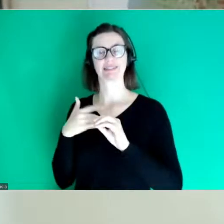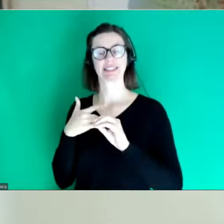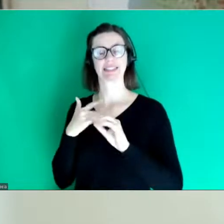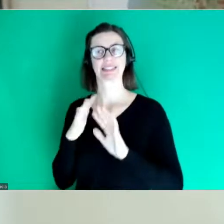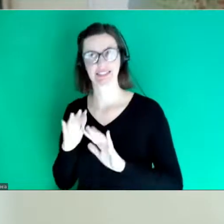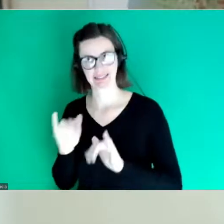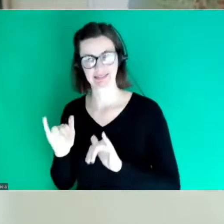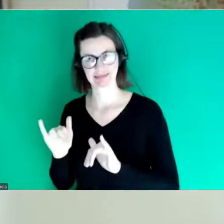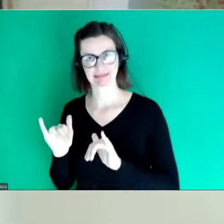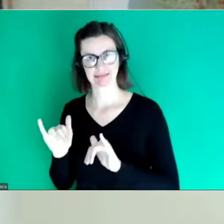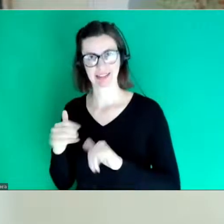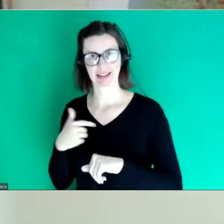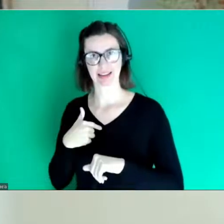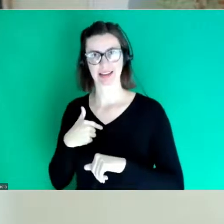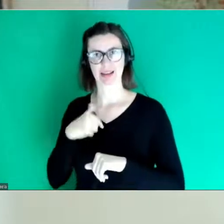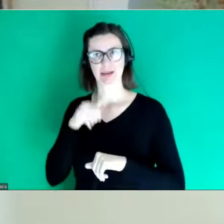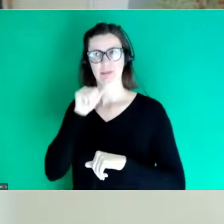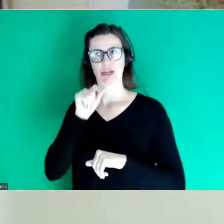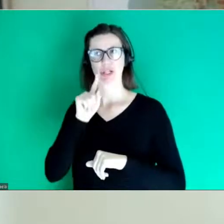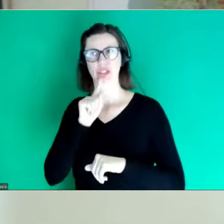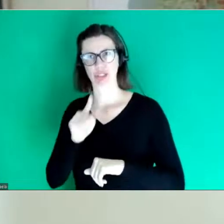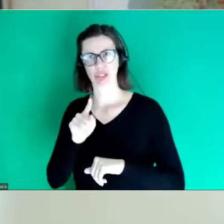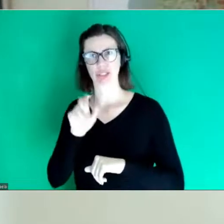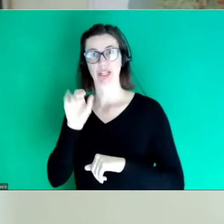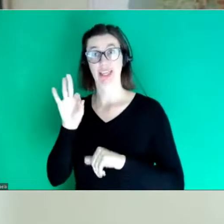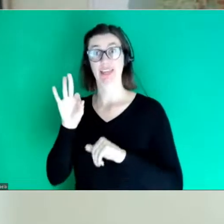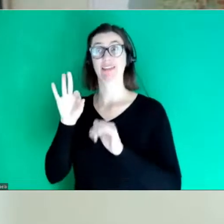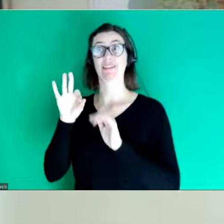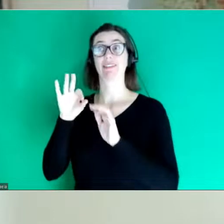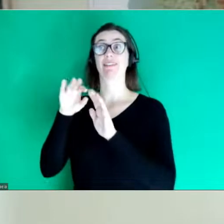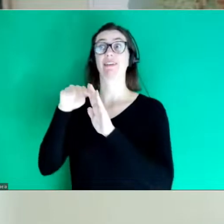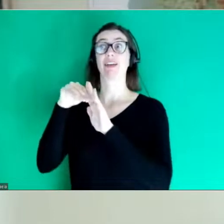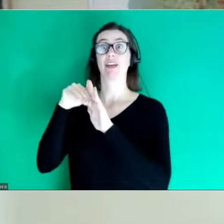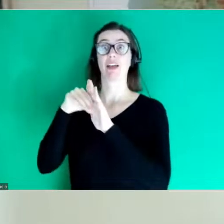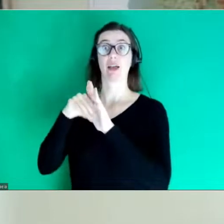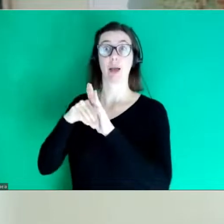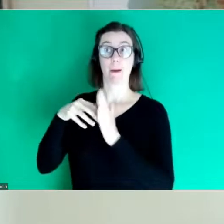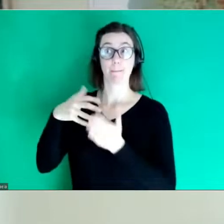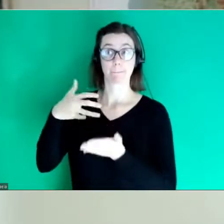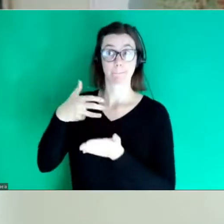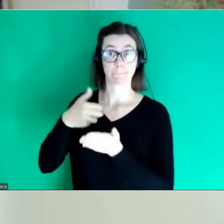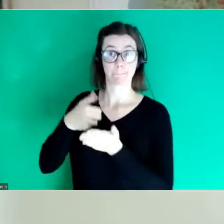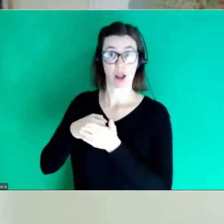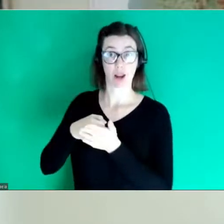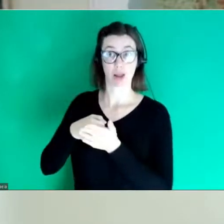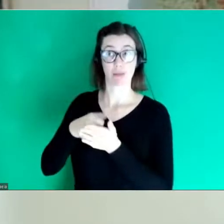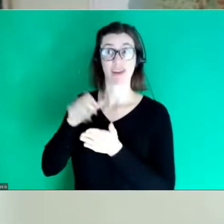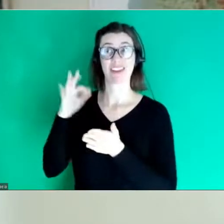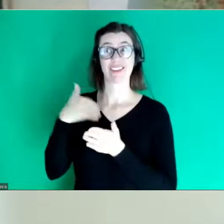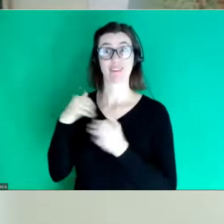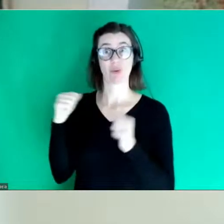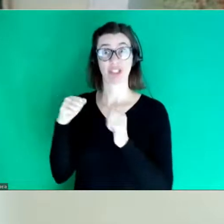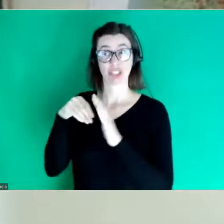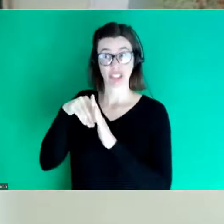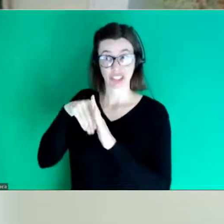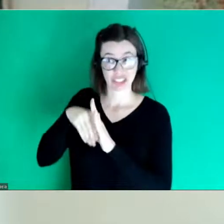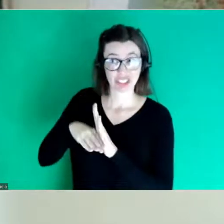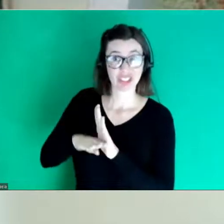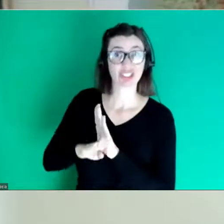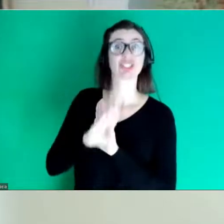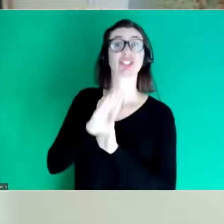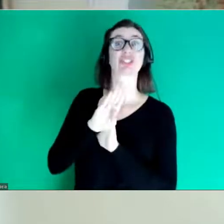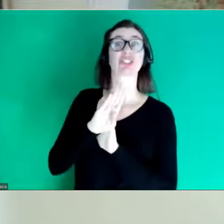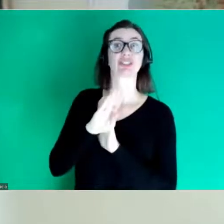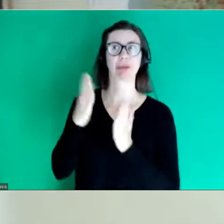quite sure whether we're hitting a bottom, and if this is the bottom and we have a winter surge, it could be just as bad